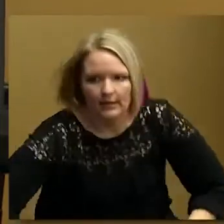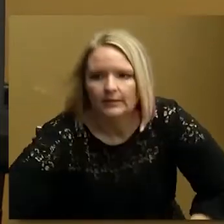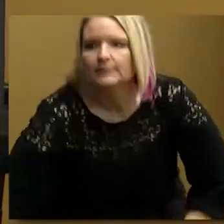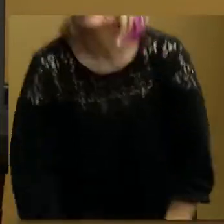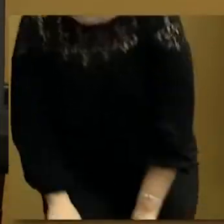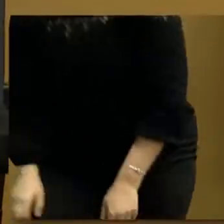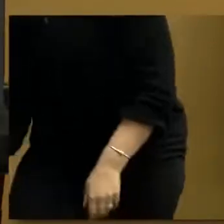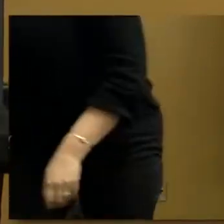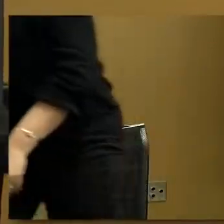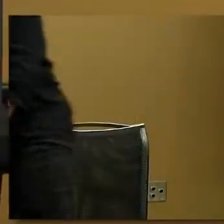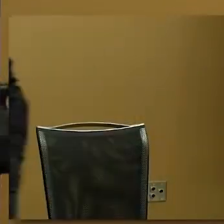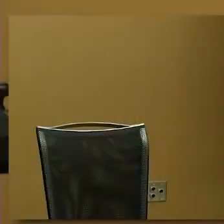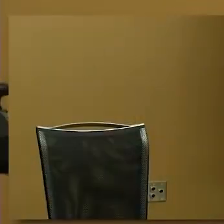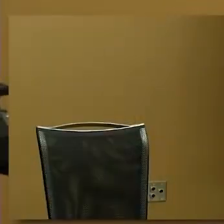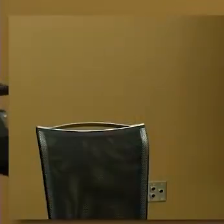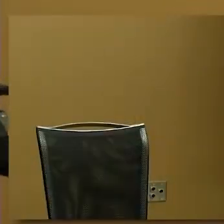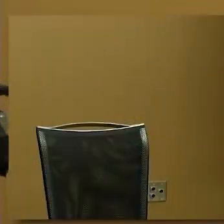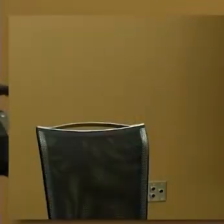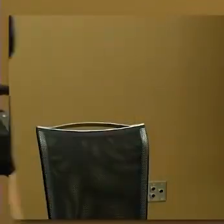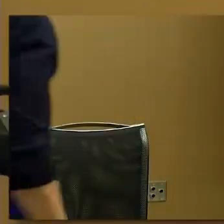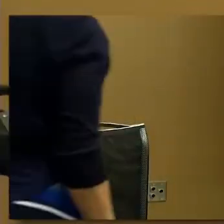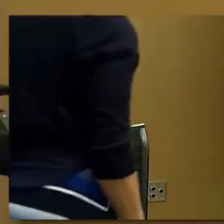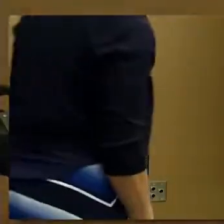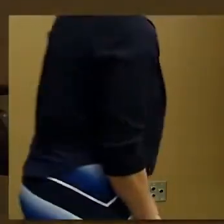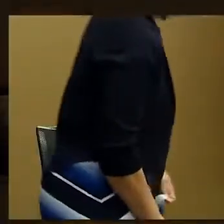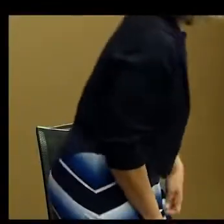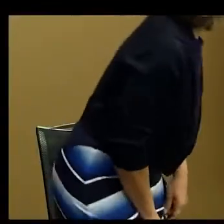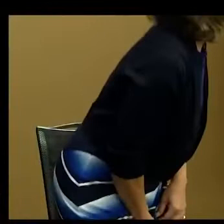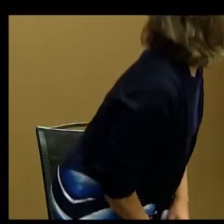Whoa, okay. So,